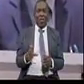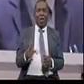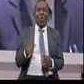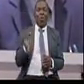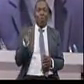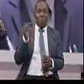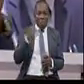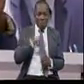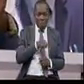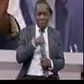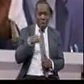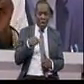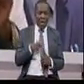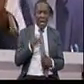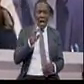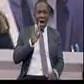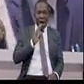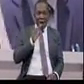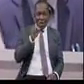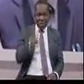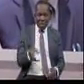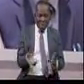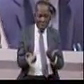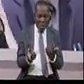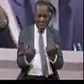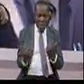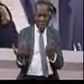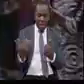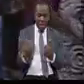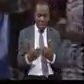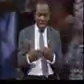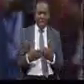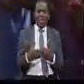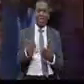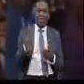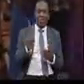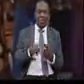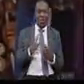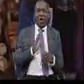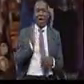Lord should come back to Enugu soon, live.